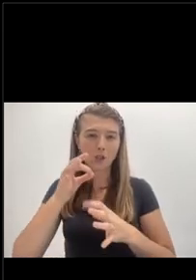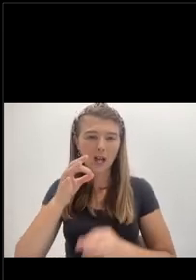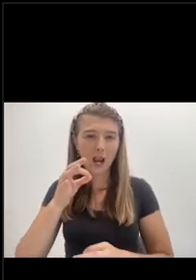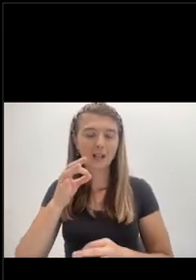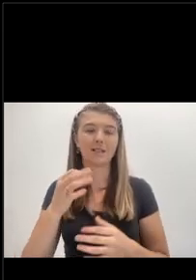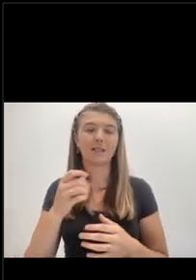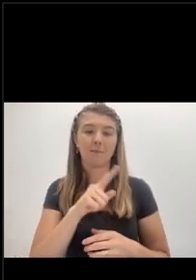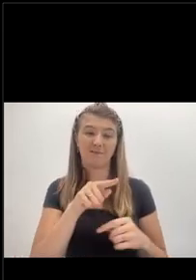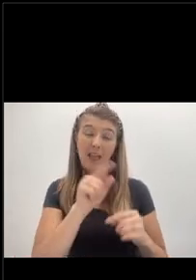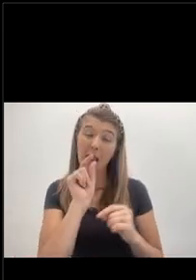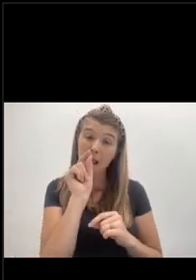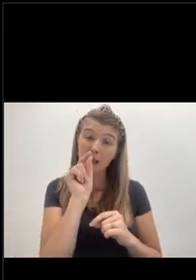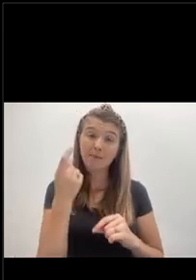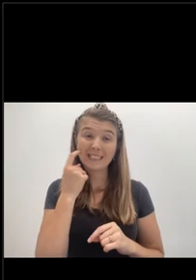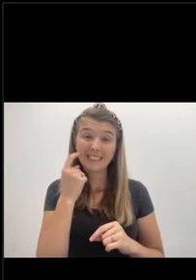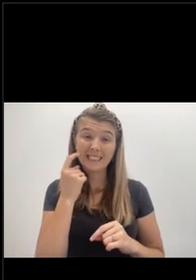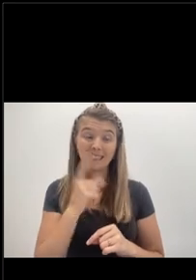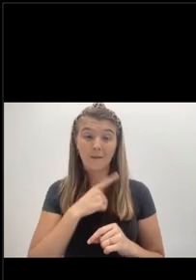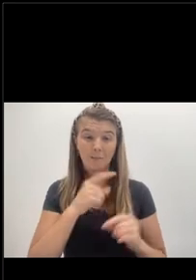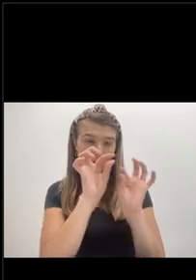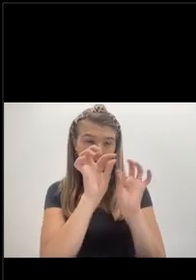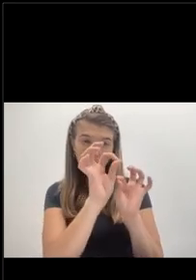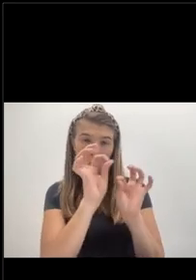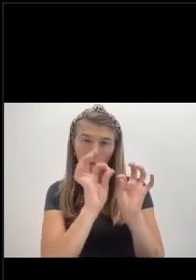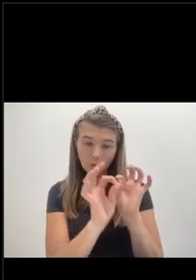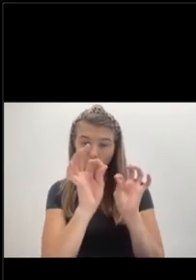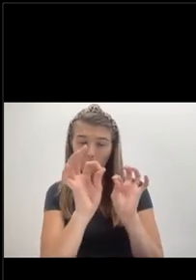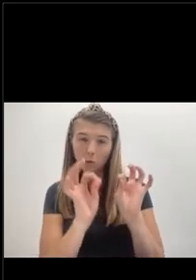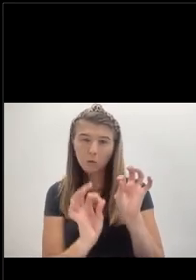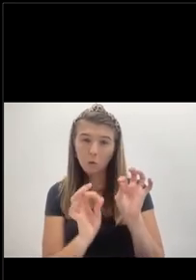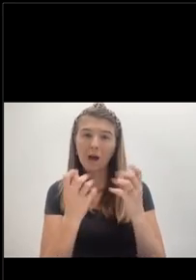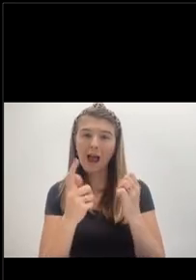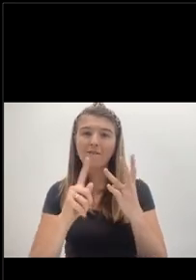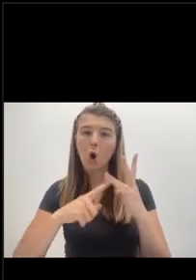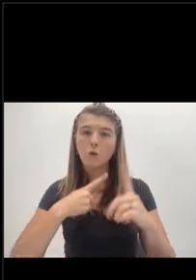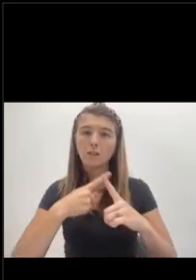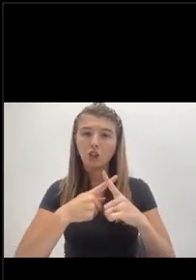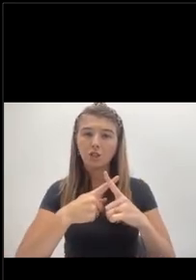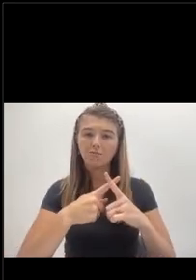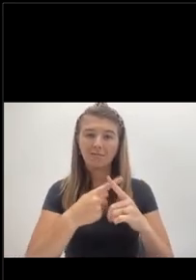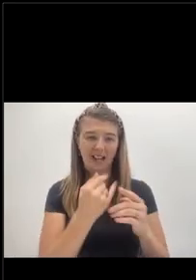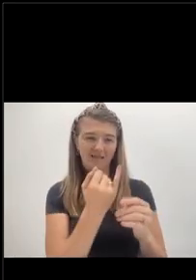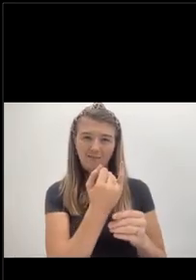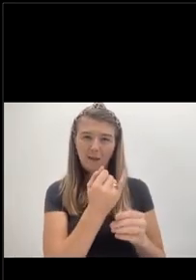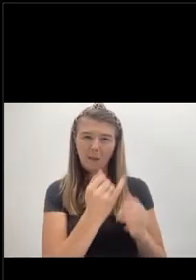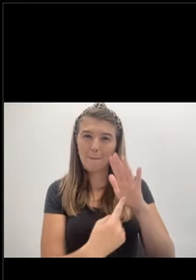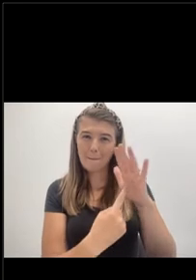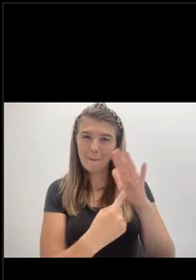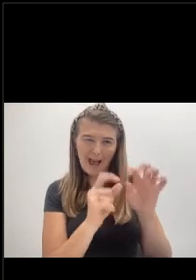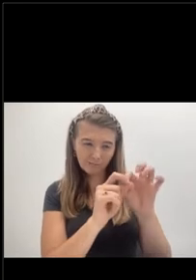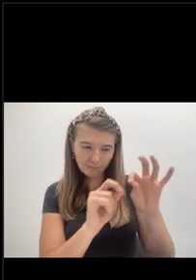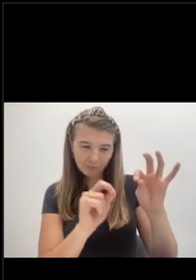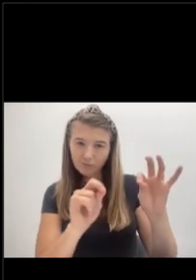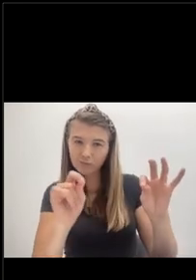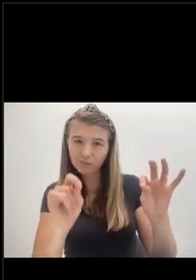these oxygen, you have oxygen atoms in the backbone. So that means that you have oxygen carbon bonds, and